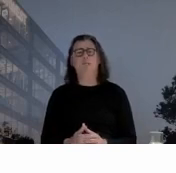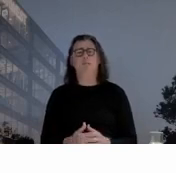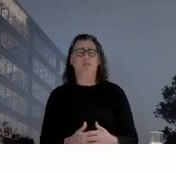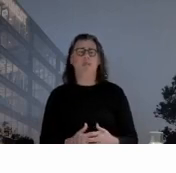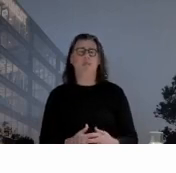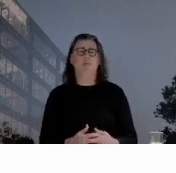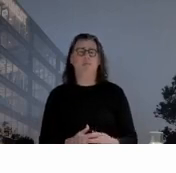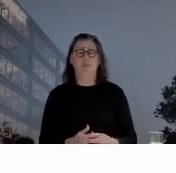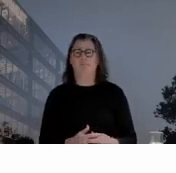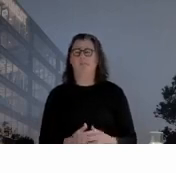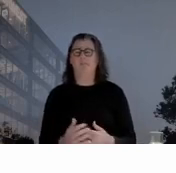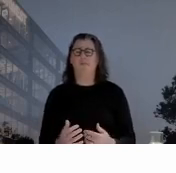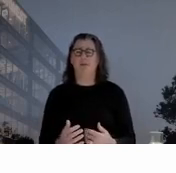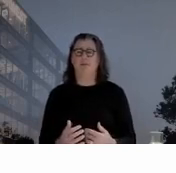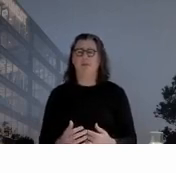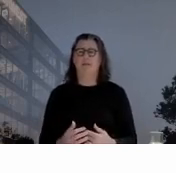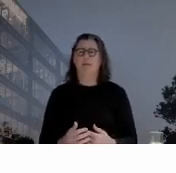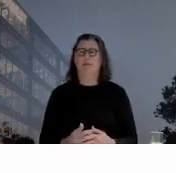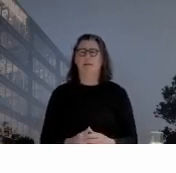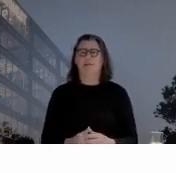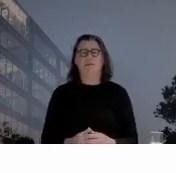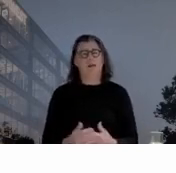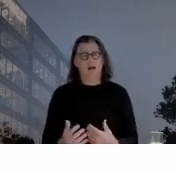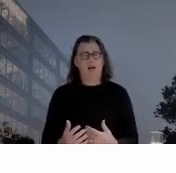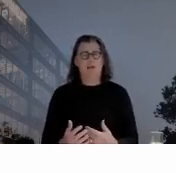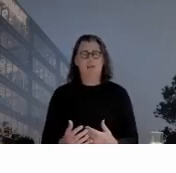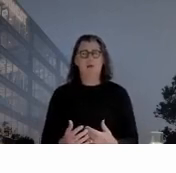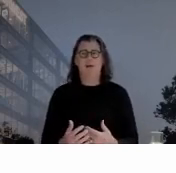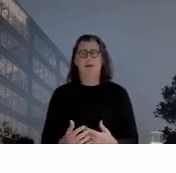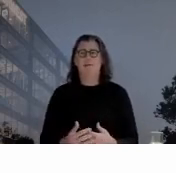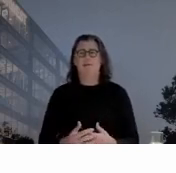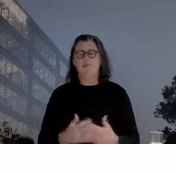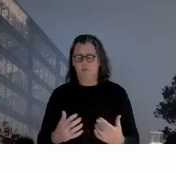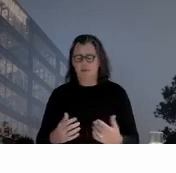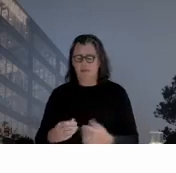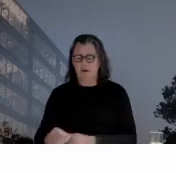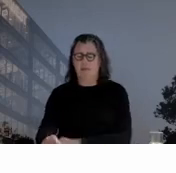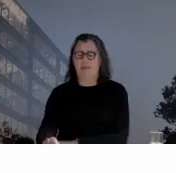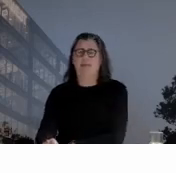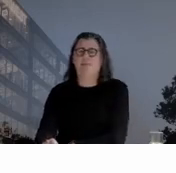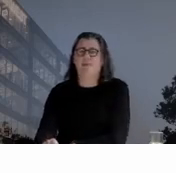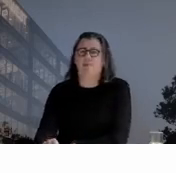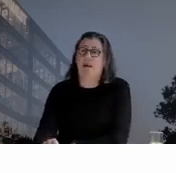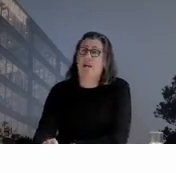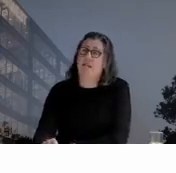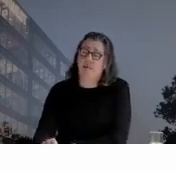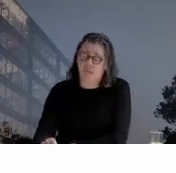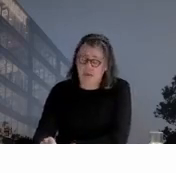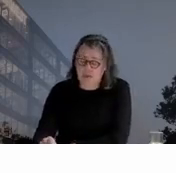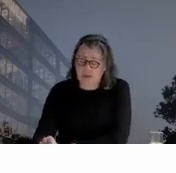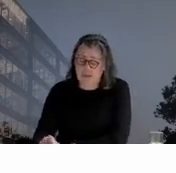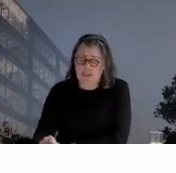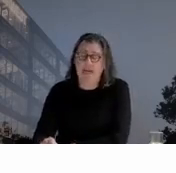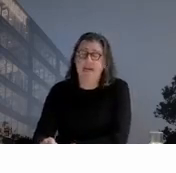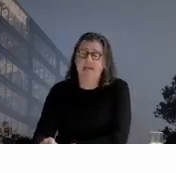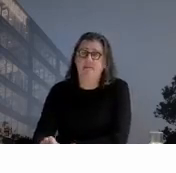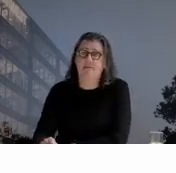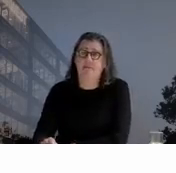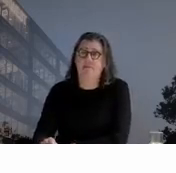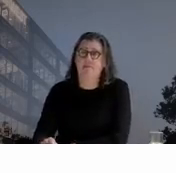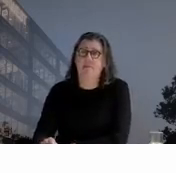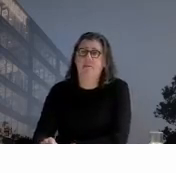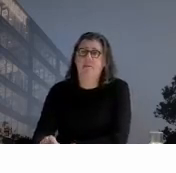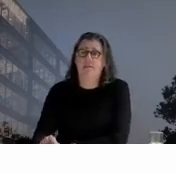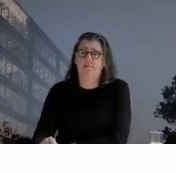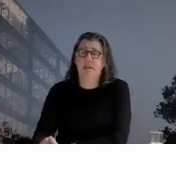a building fit for the future. Clients are aware of this. We as architects need to be as well. And by putting the data in